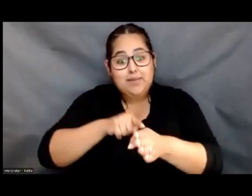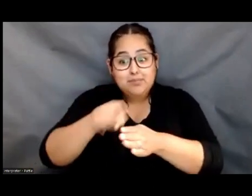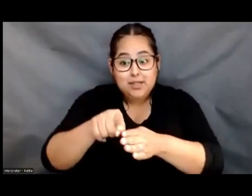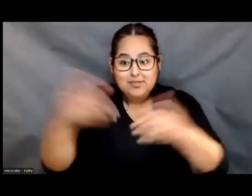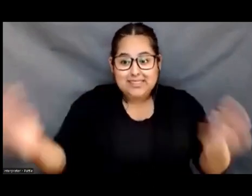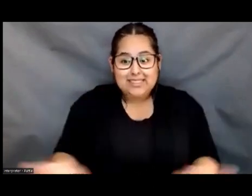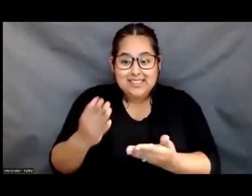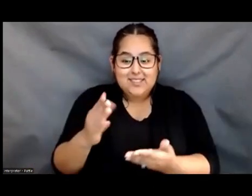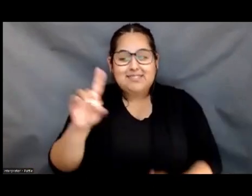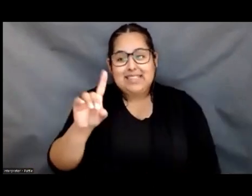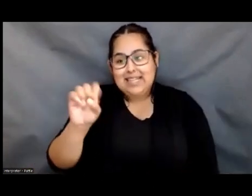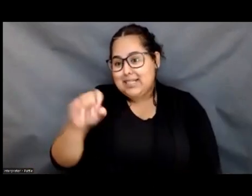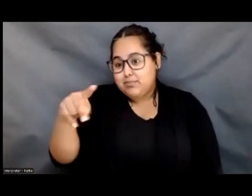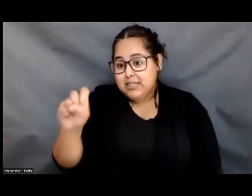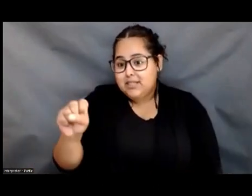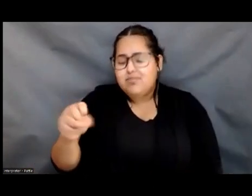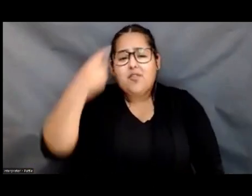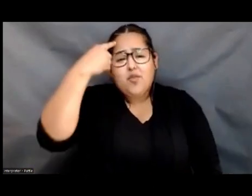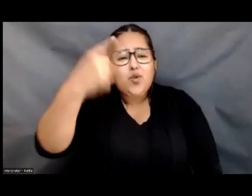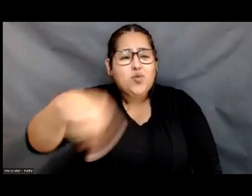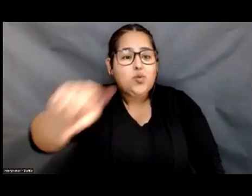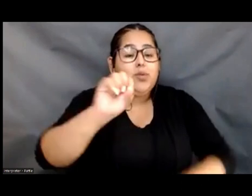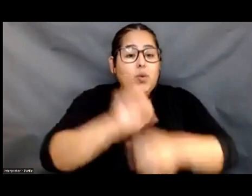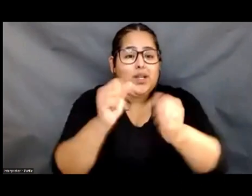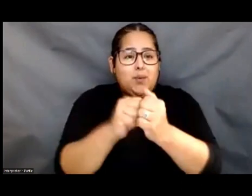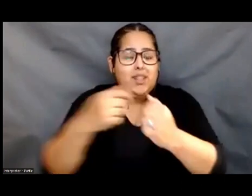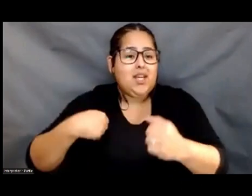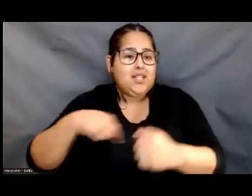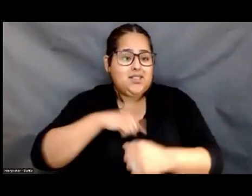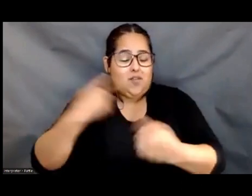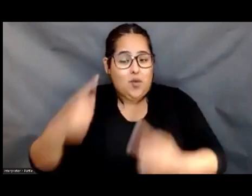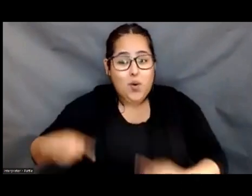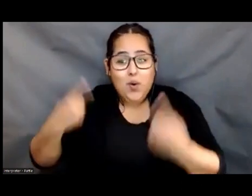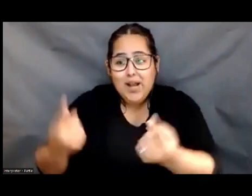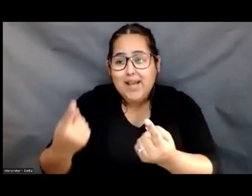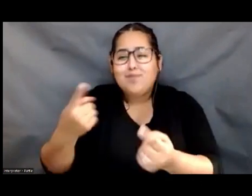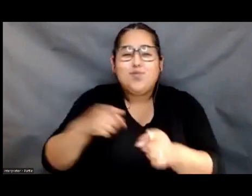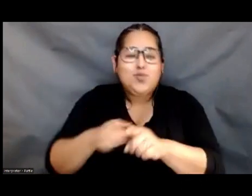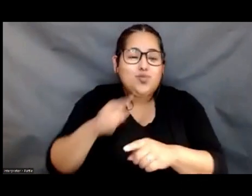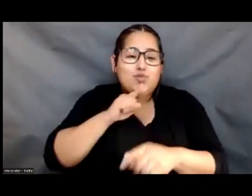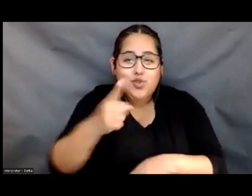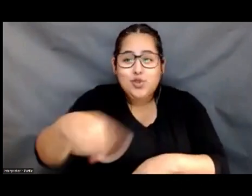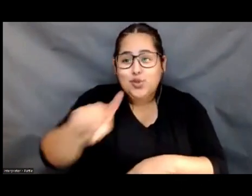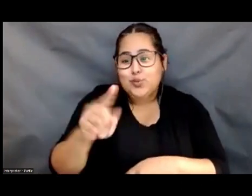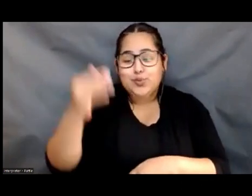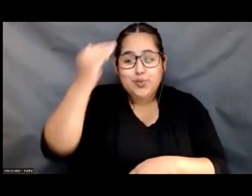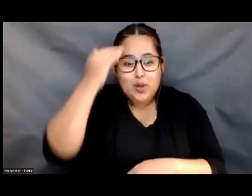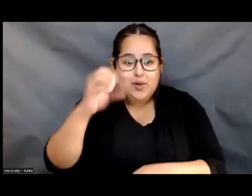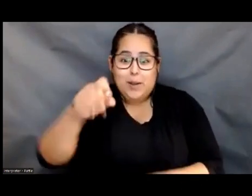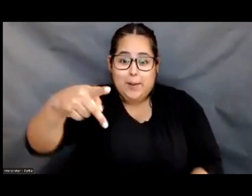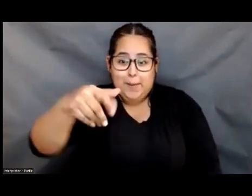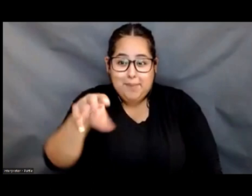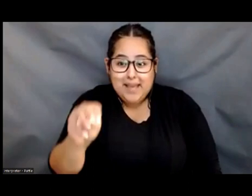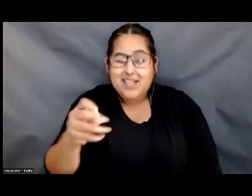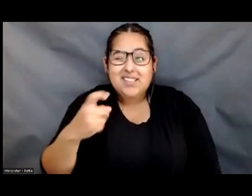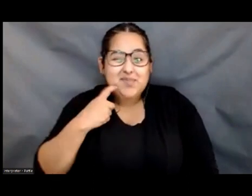For those who have been working with us for a while, you may be familiar with Pam Tibbet. She recently retired